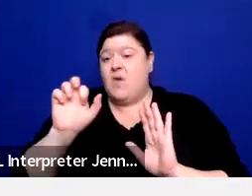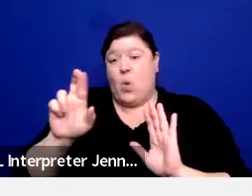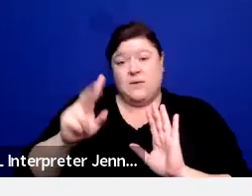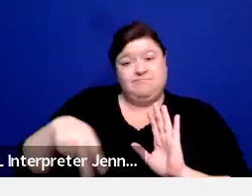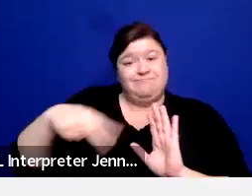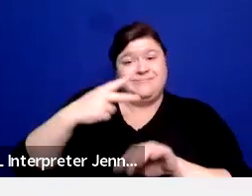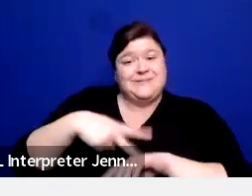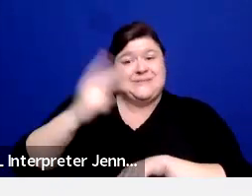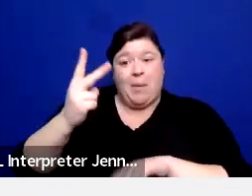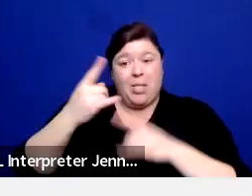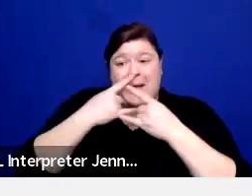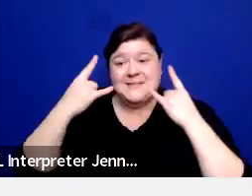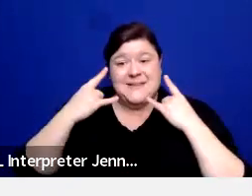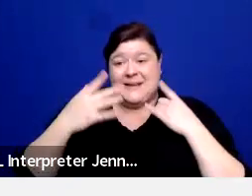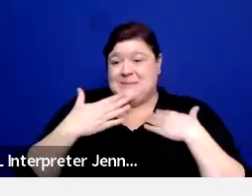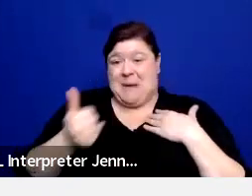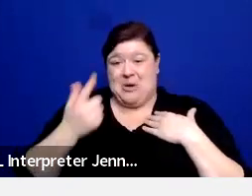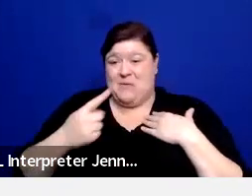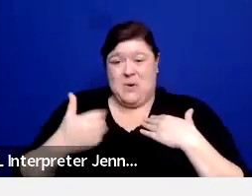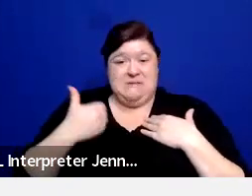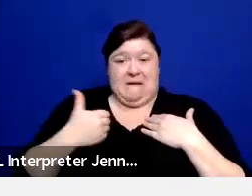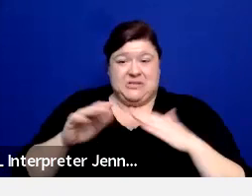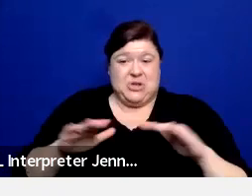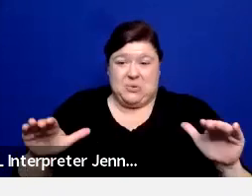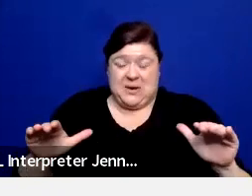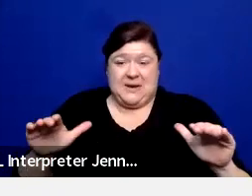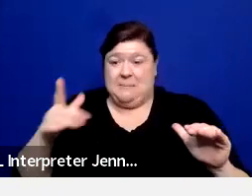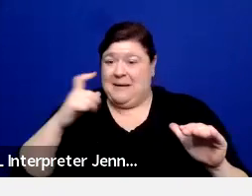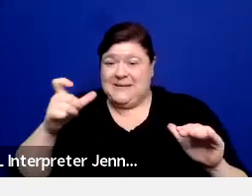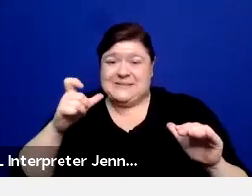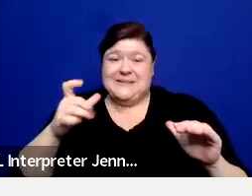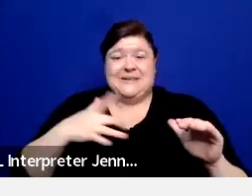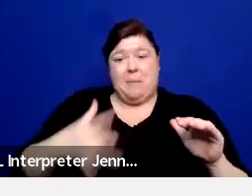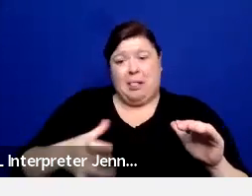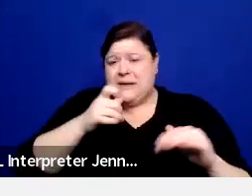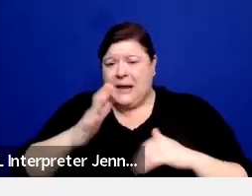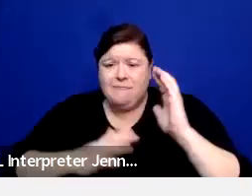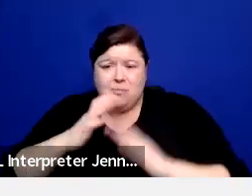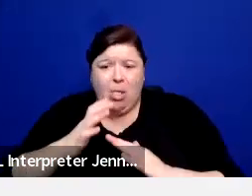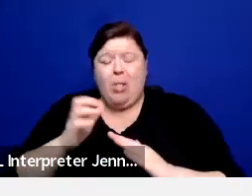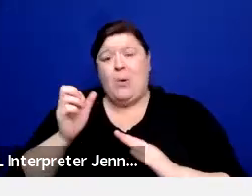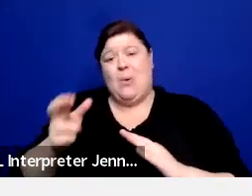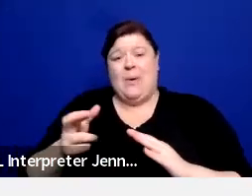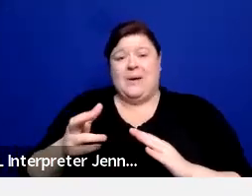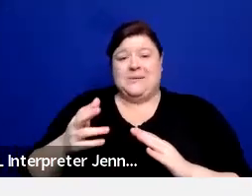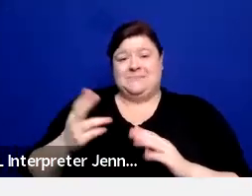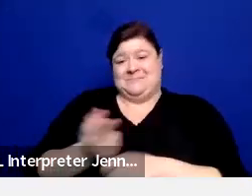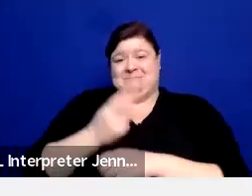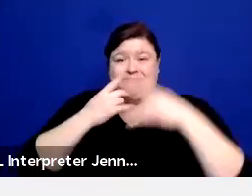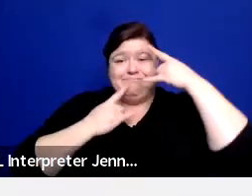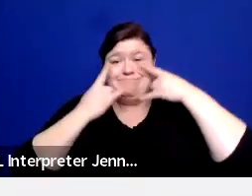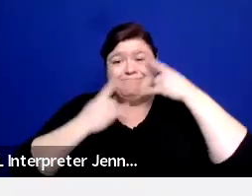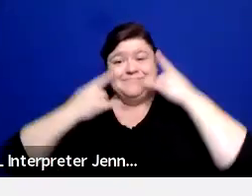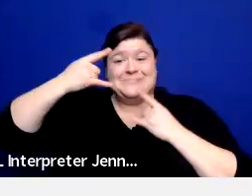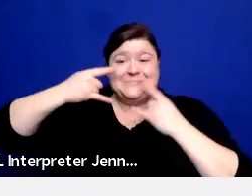is particularly better for young children, particularly if it results in them being uncomfortable, them not being able to wear it well. So